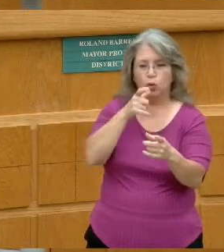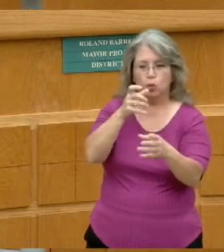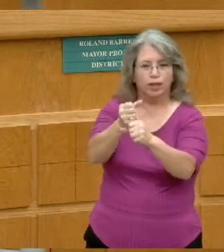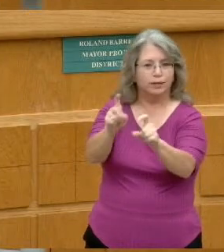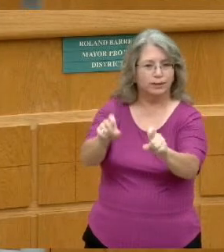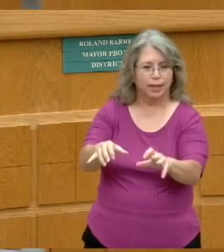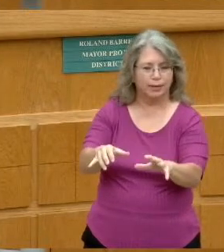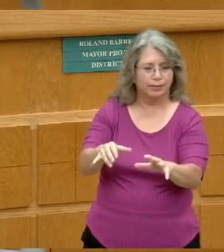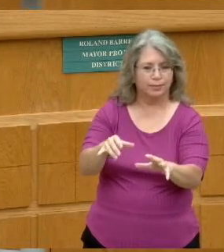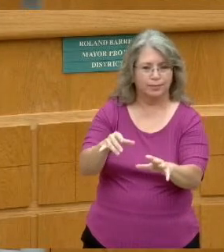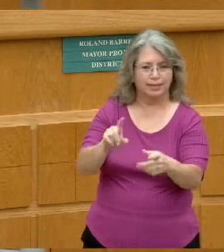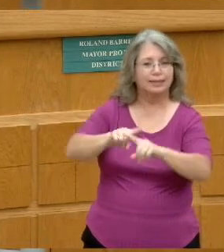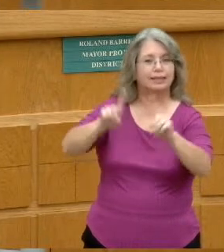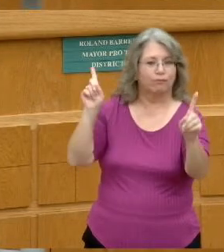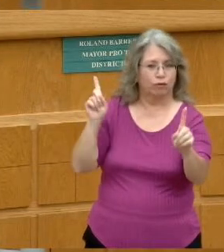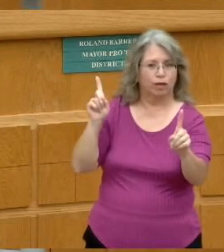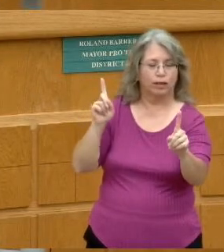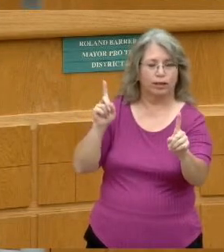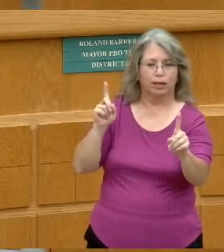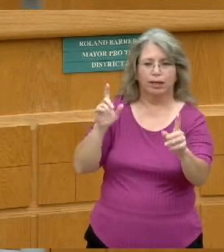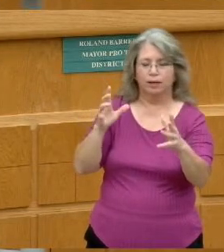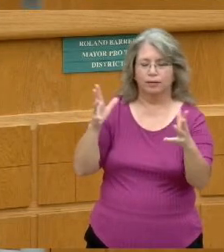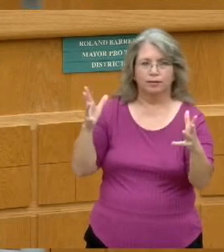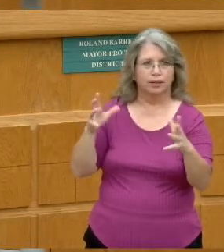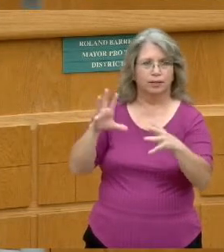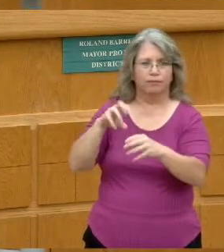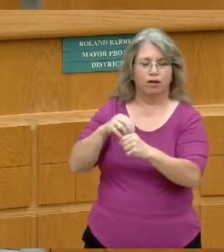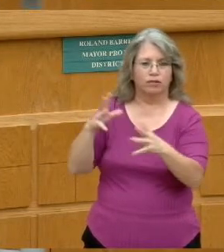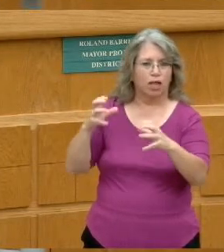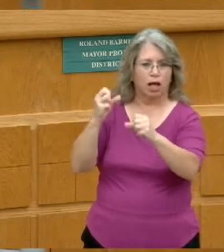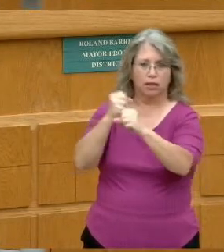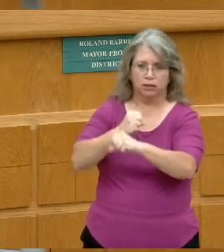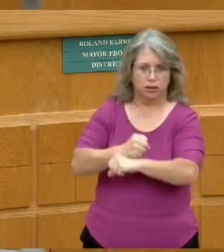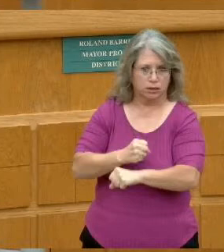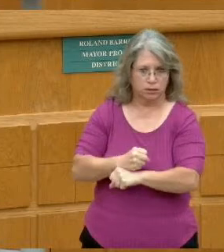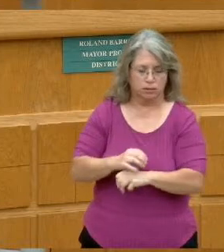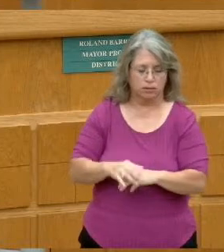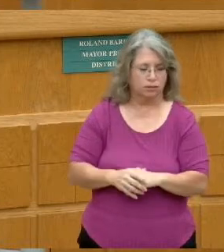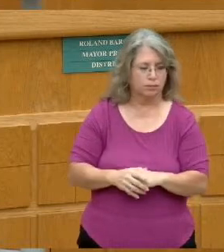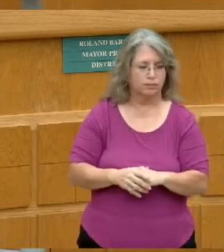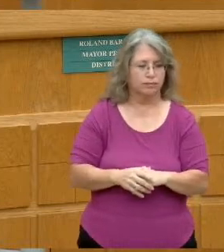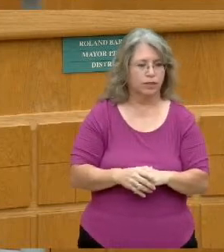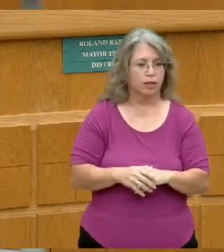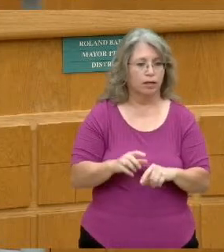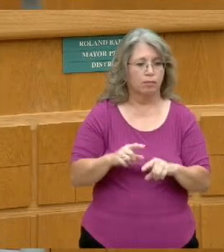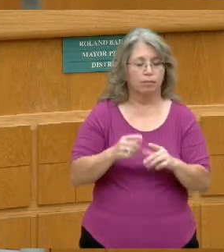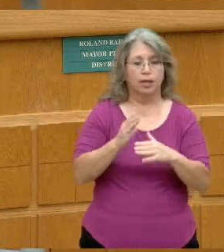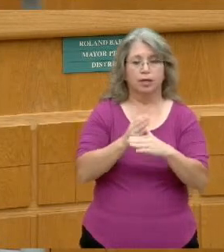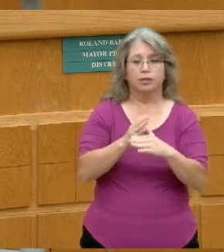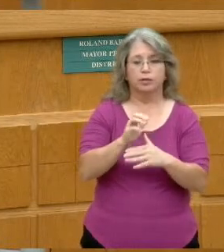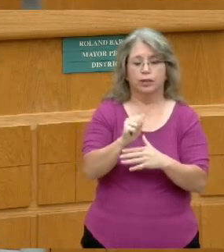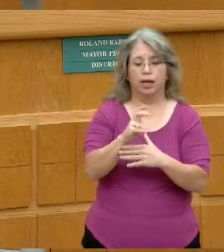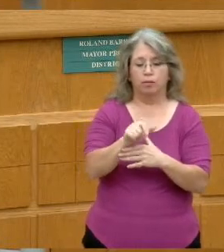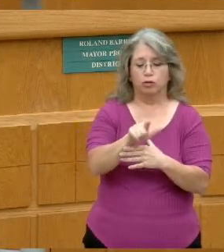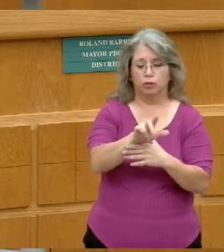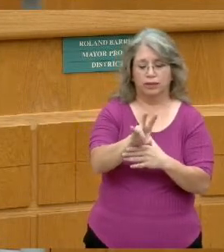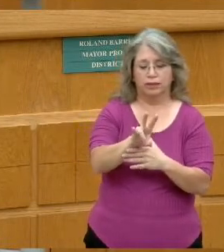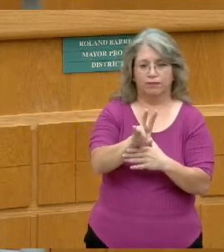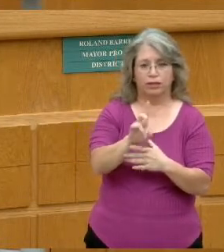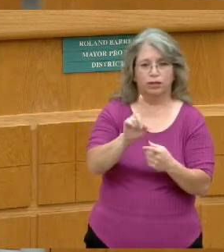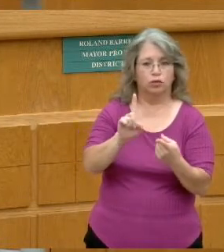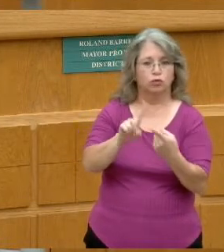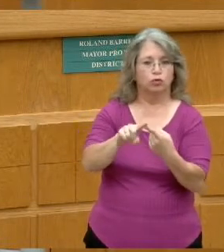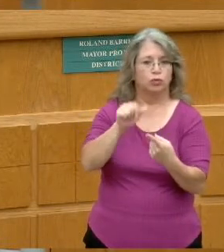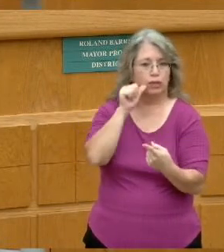analysis that I'm not prepared to embark upon. But even in this period of time, from April 27th to yesterday, there's